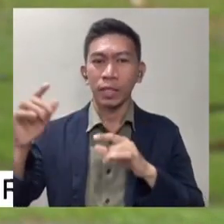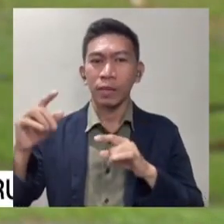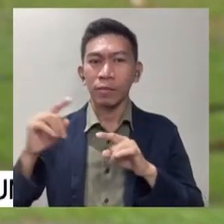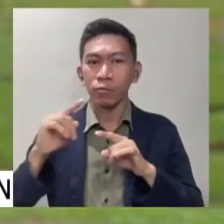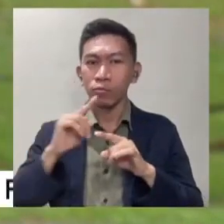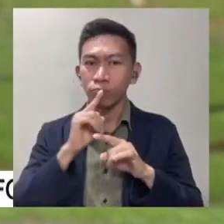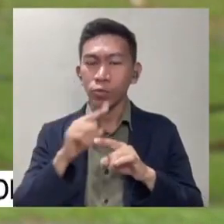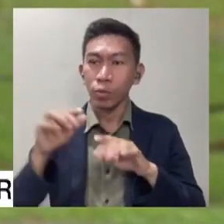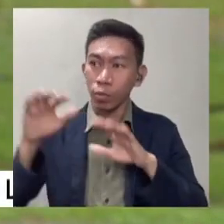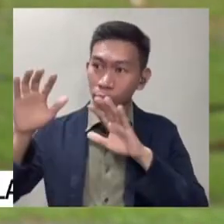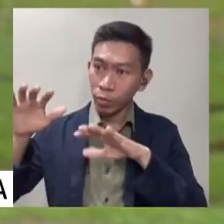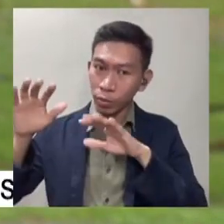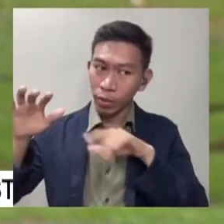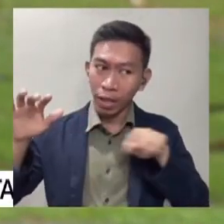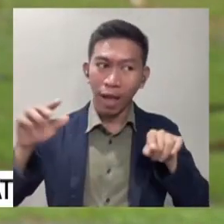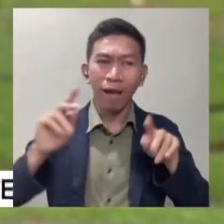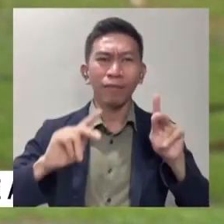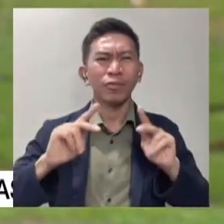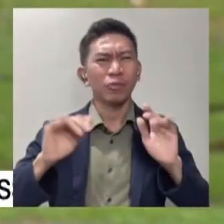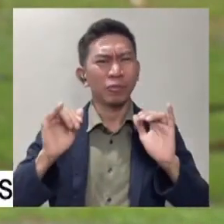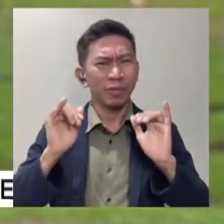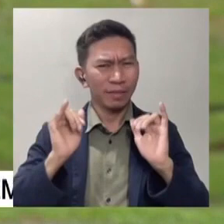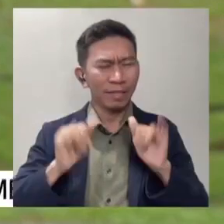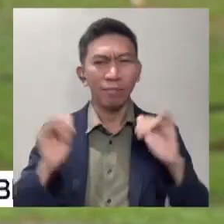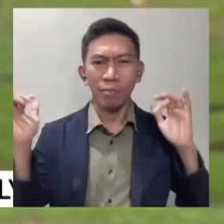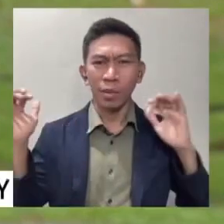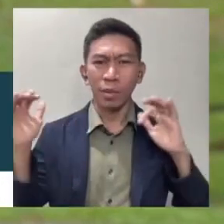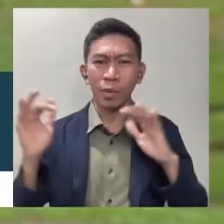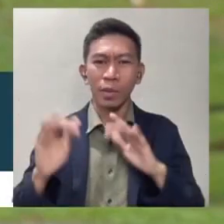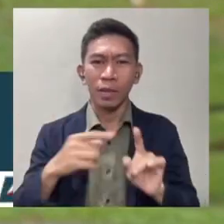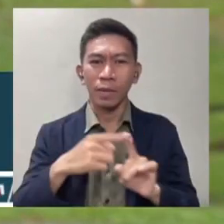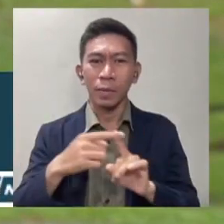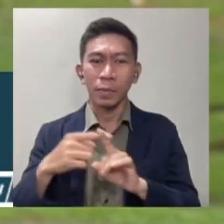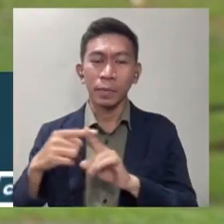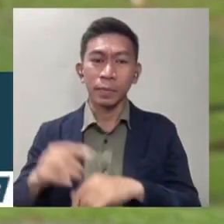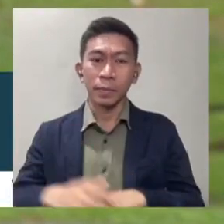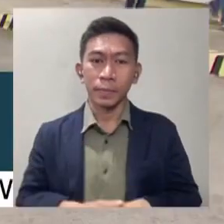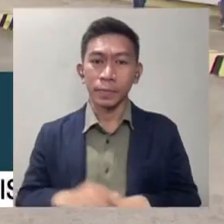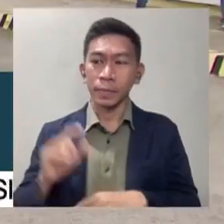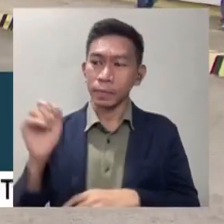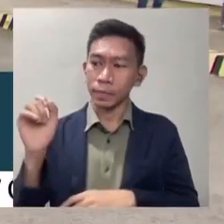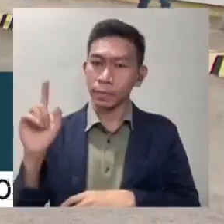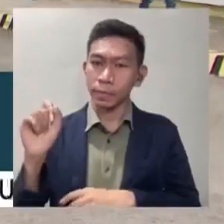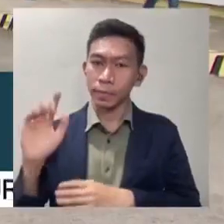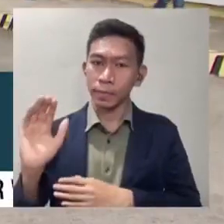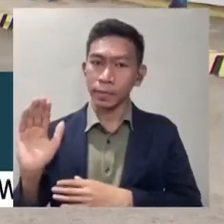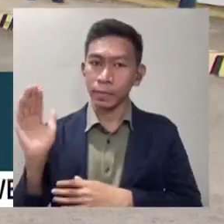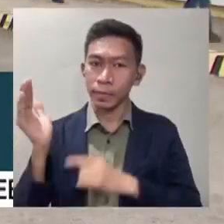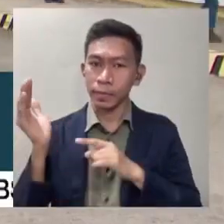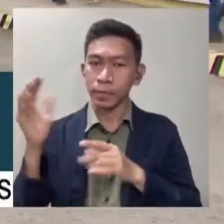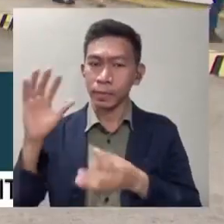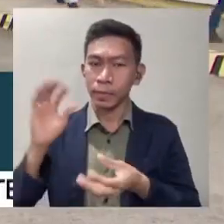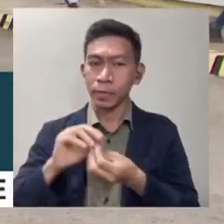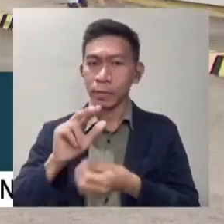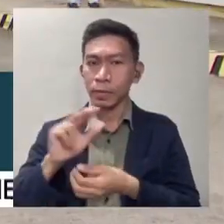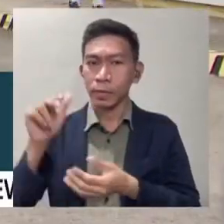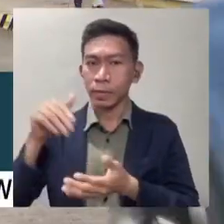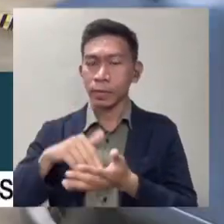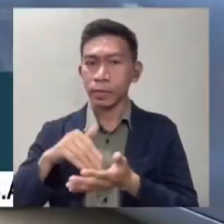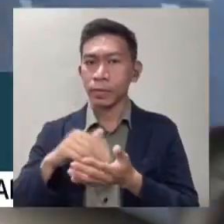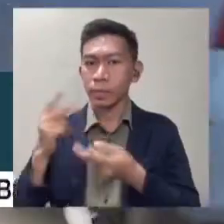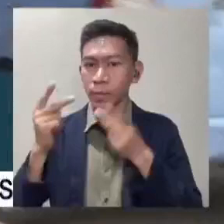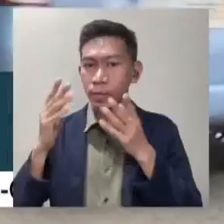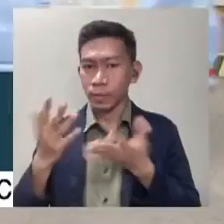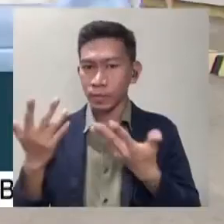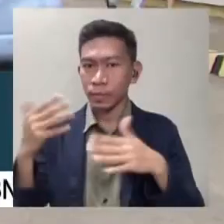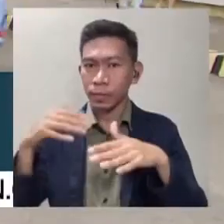stopping visitors from flocking to the cemetery. As of 11 a.m., 33,000 visitors have entered the